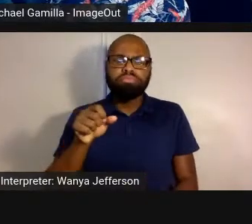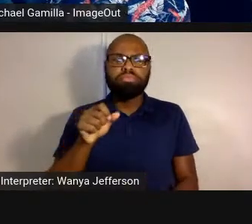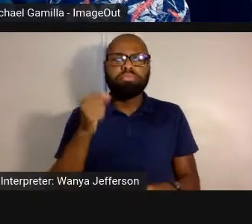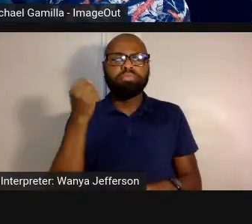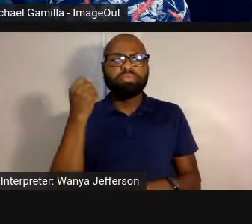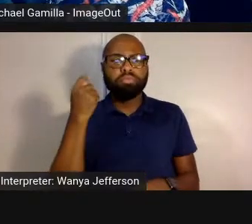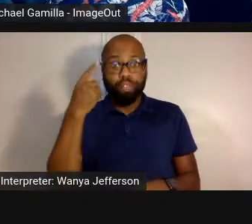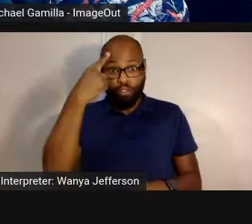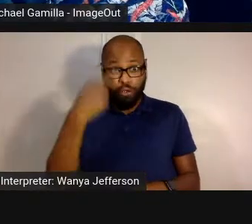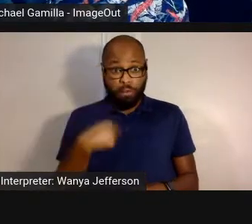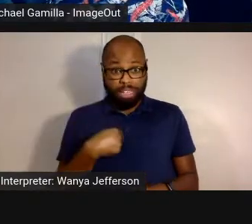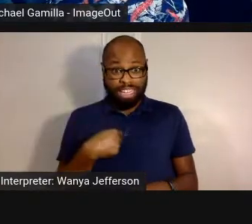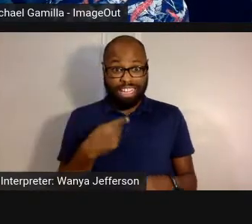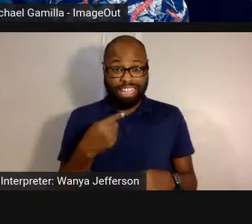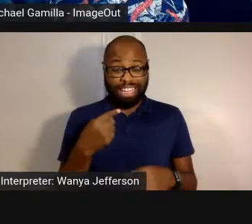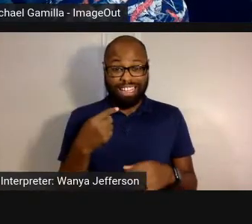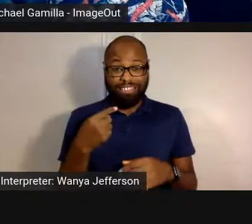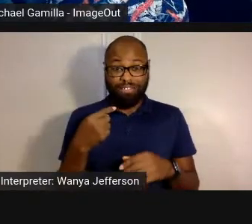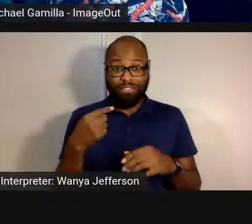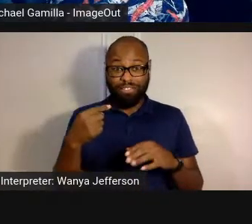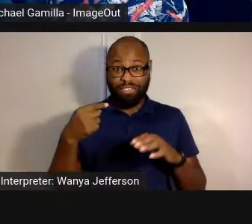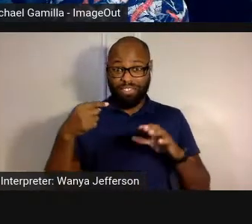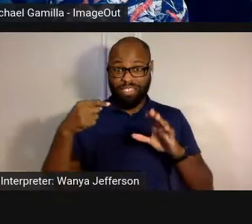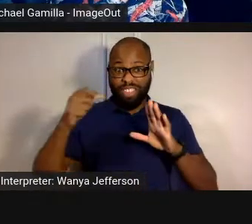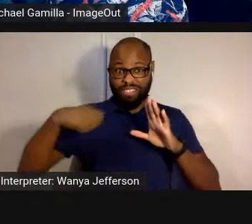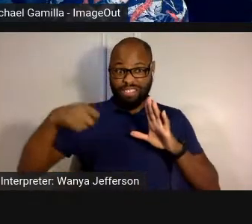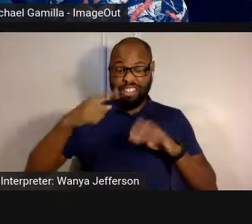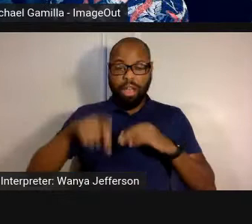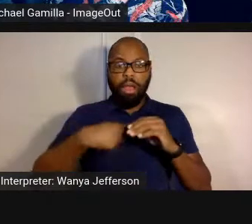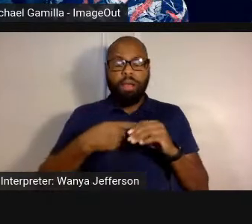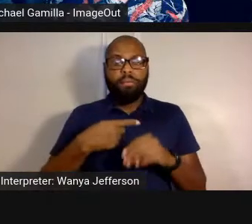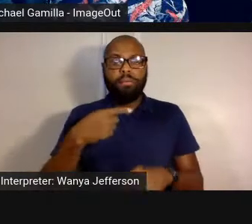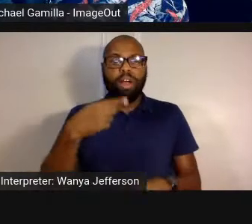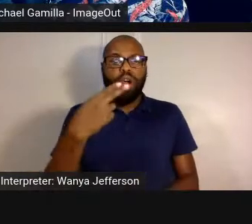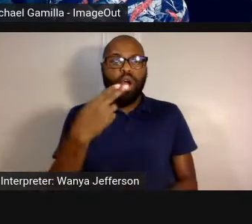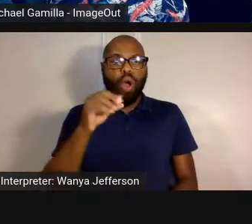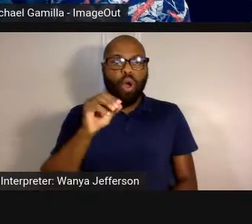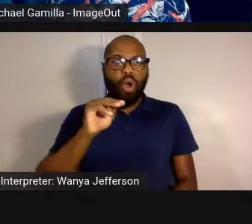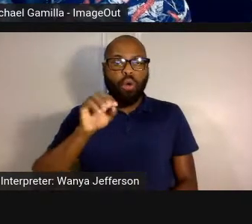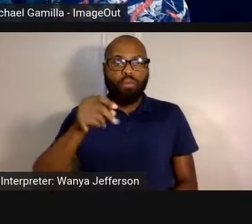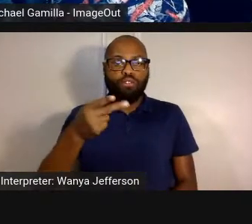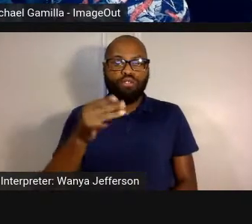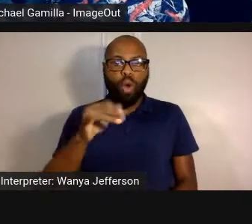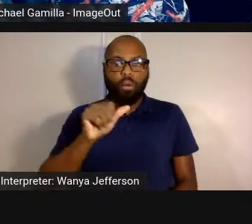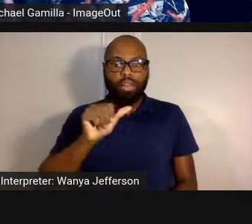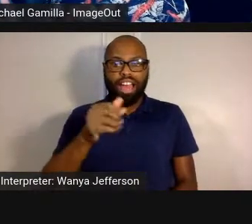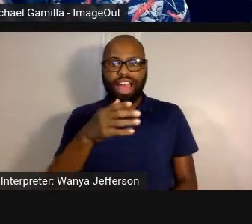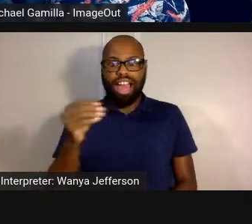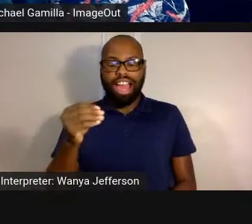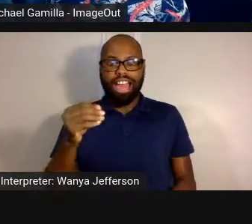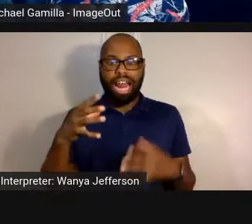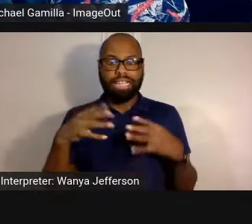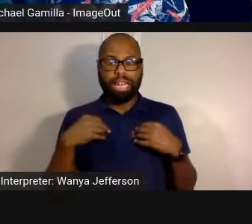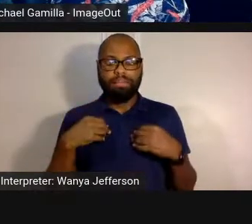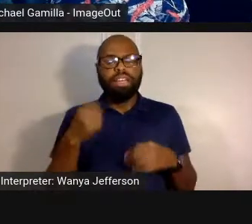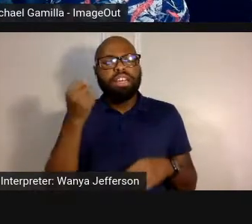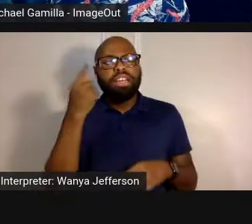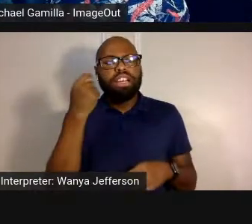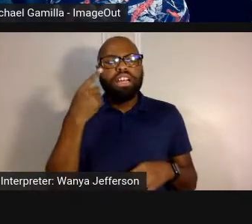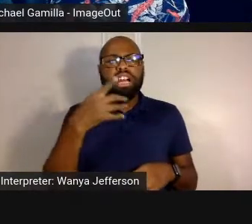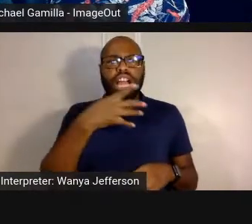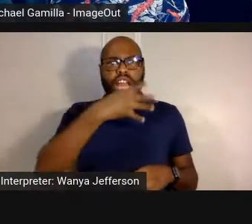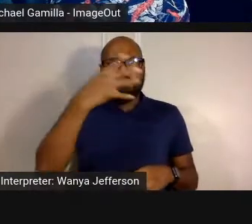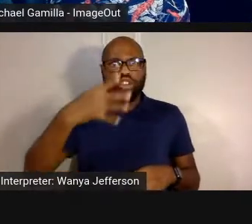really for me, the film is really about homophobia and acceptance, and immigration is just a vehicle